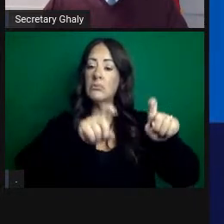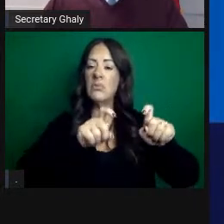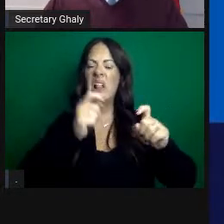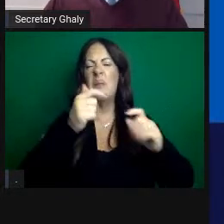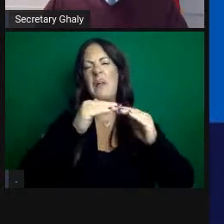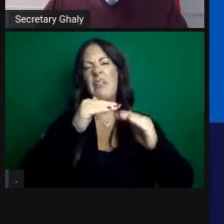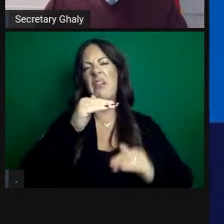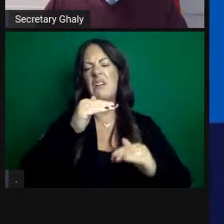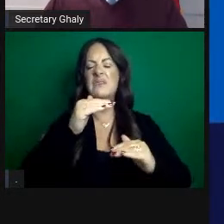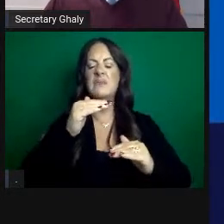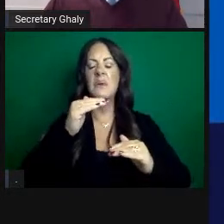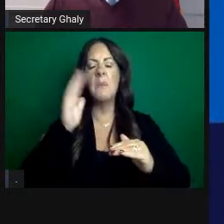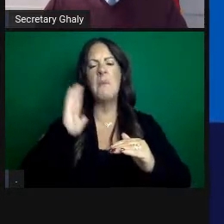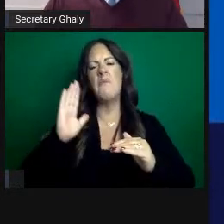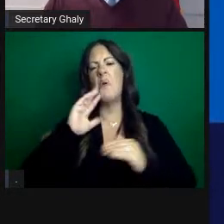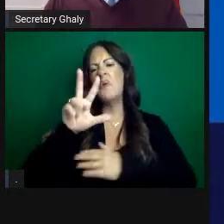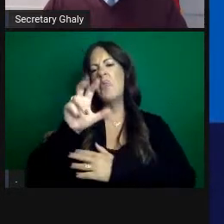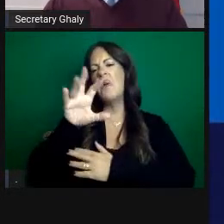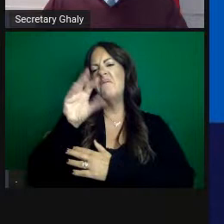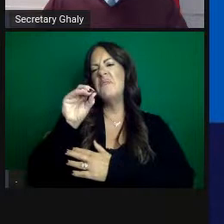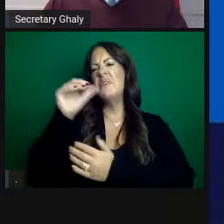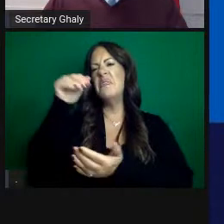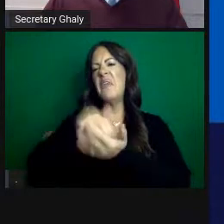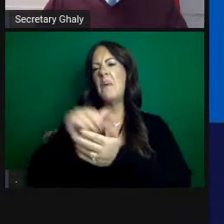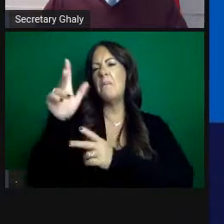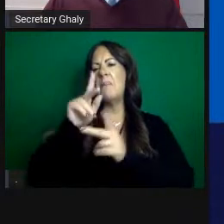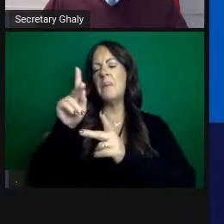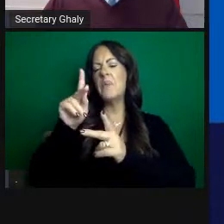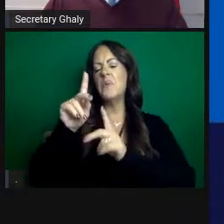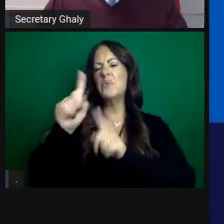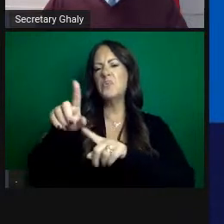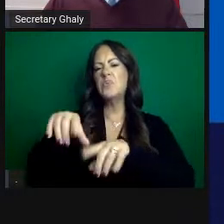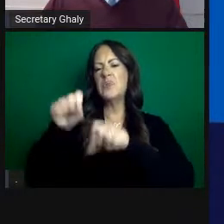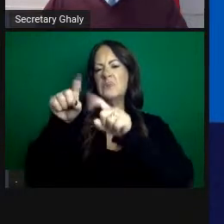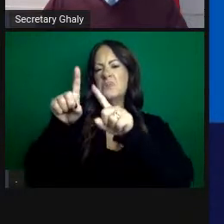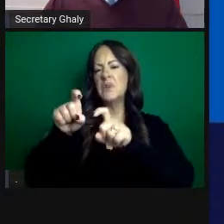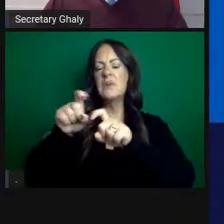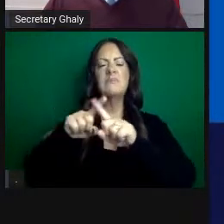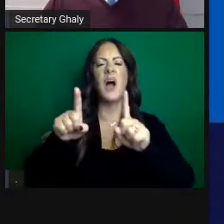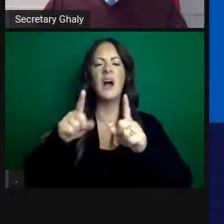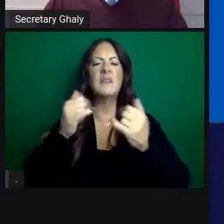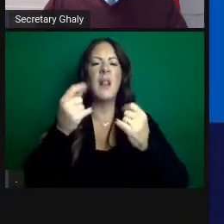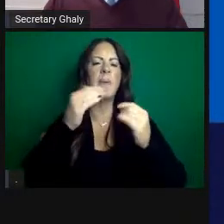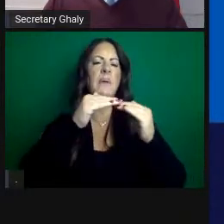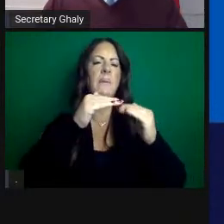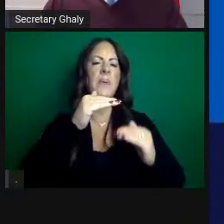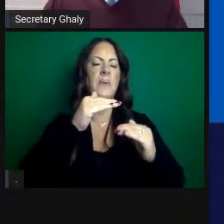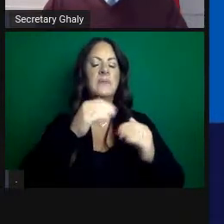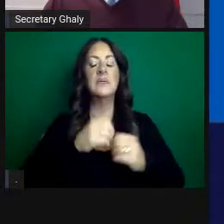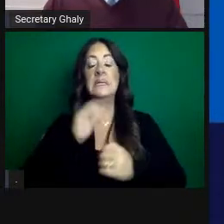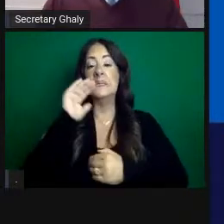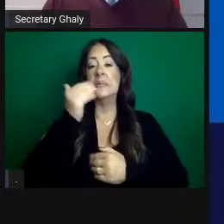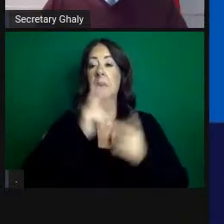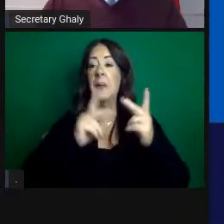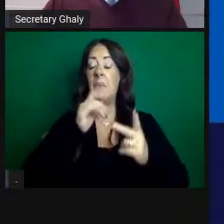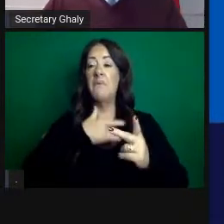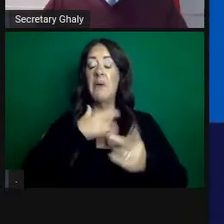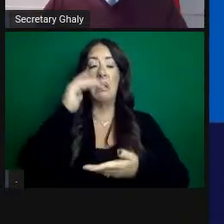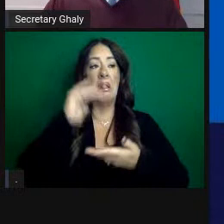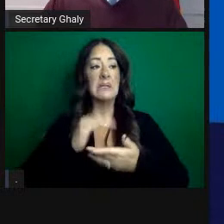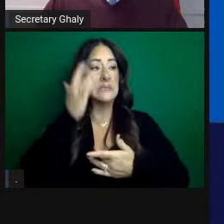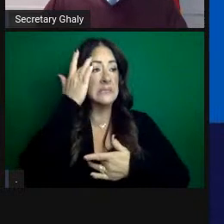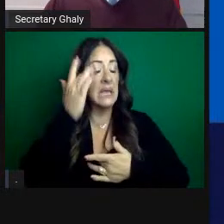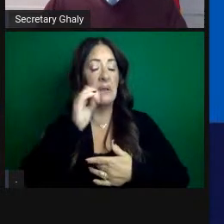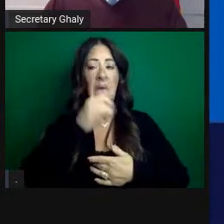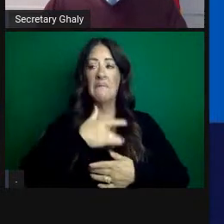about 350,000 tests a day, but also not unexpected when people are less symptomatic, feeling less sick, fewer people